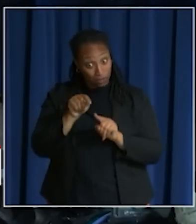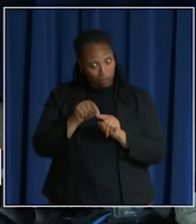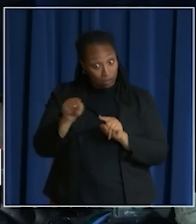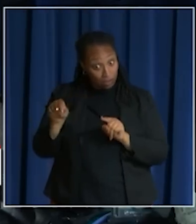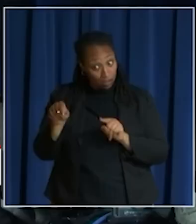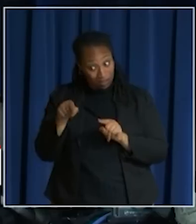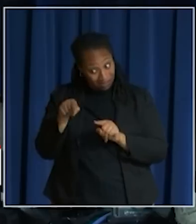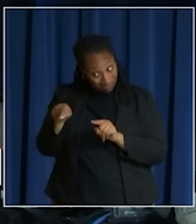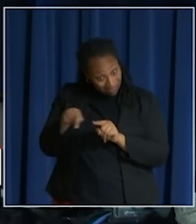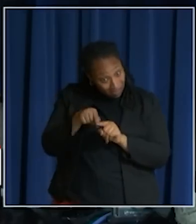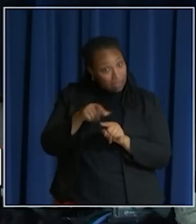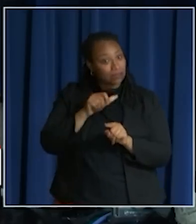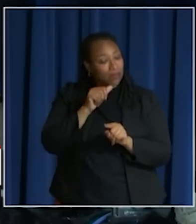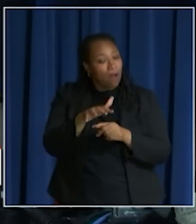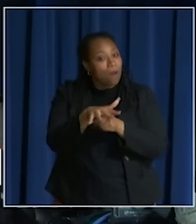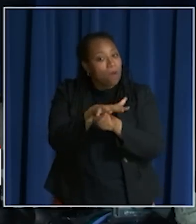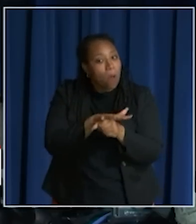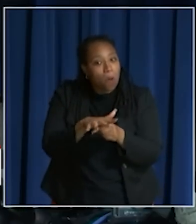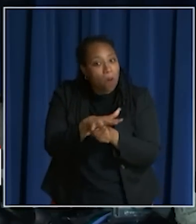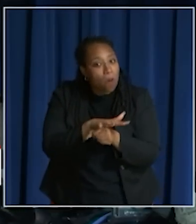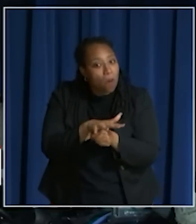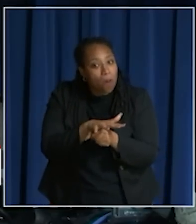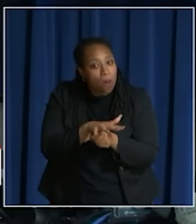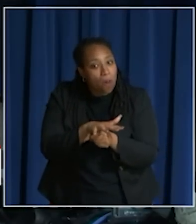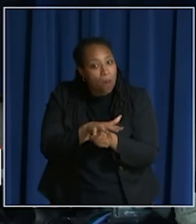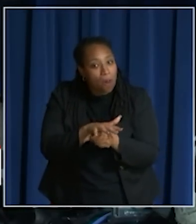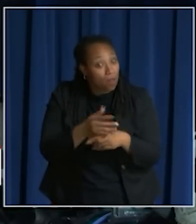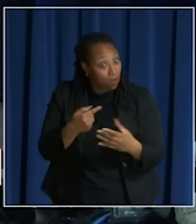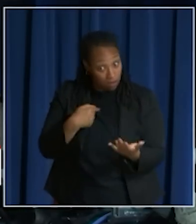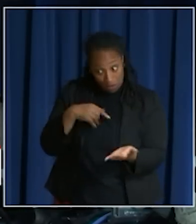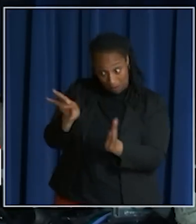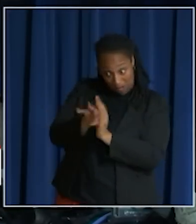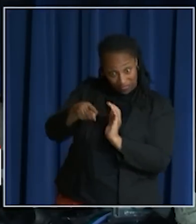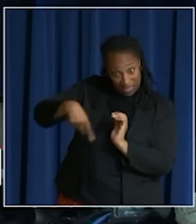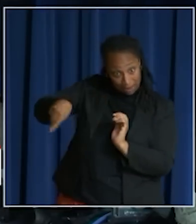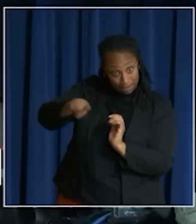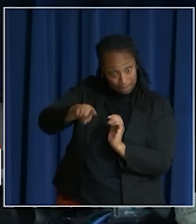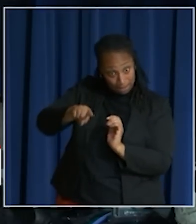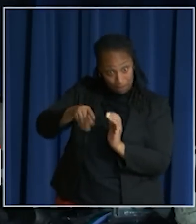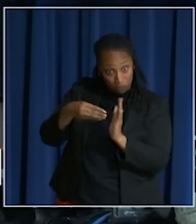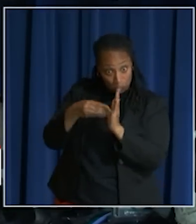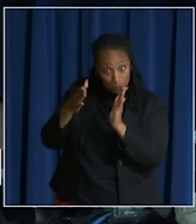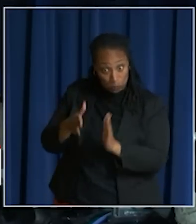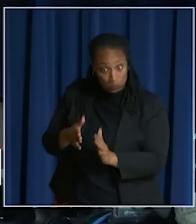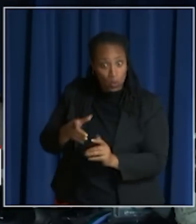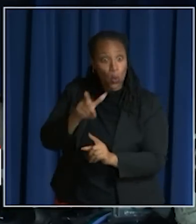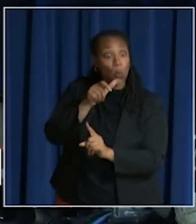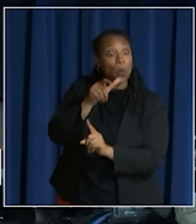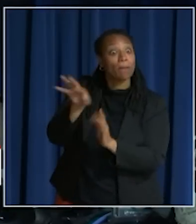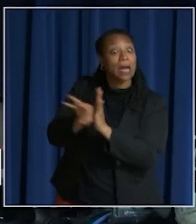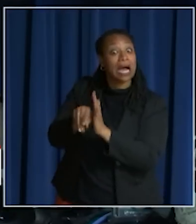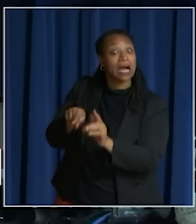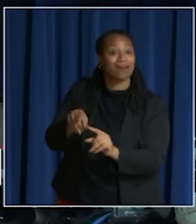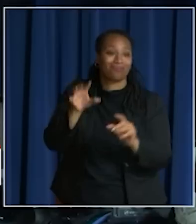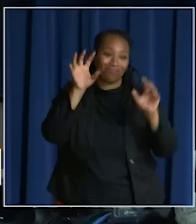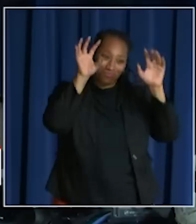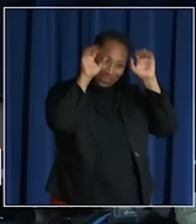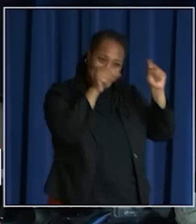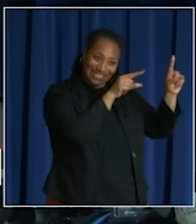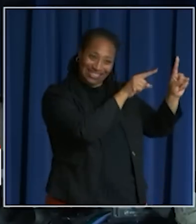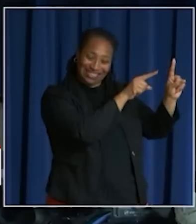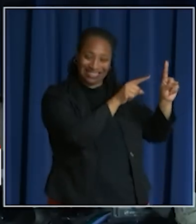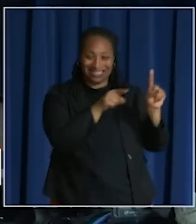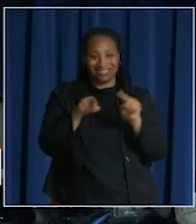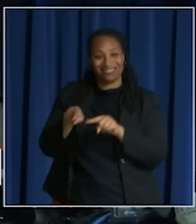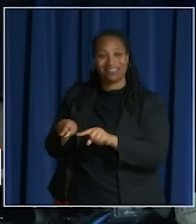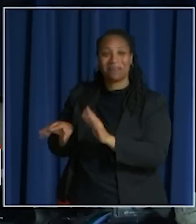anybody here. They don't report to any of us. They are appointed by the president. We've also had a period of time